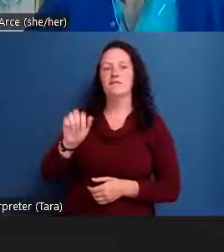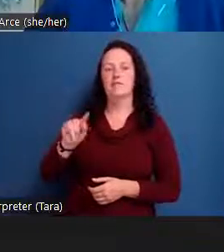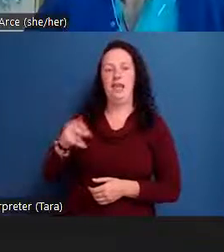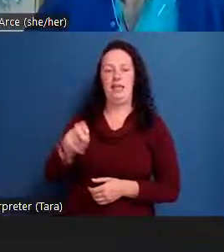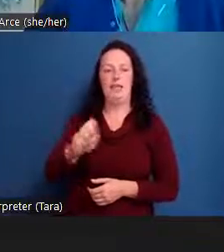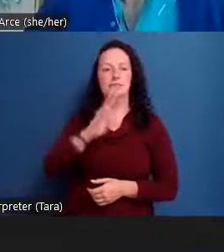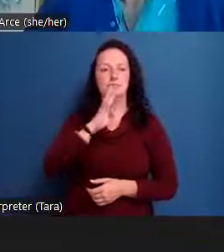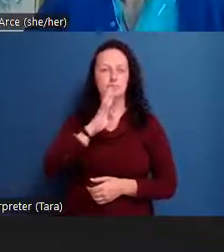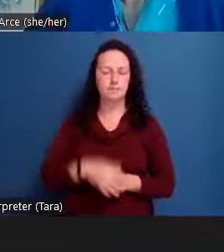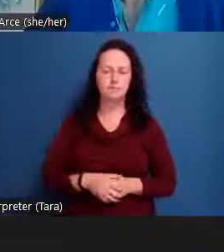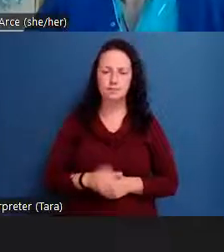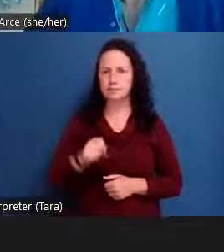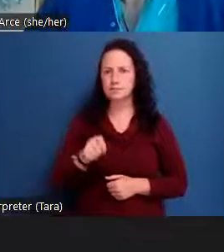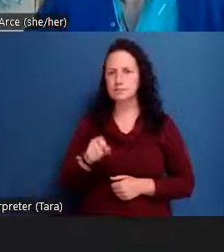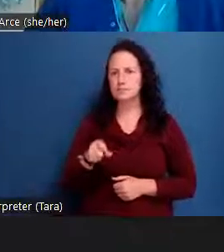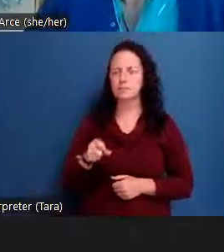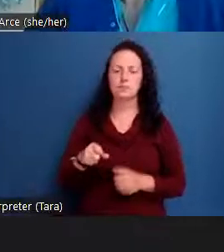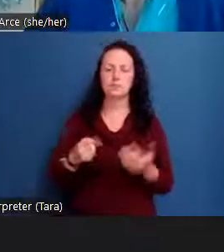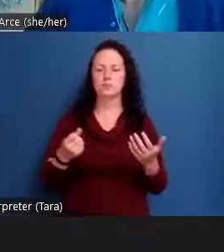Yeah, just a comment on this. So